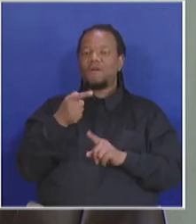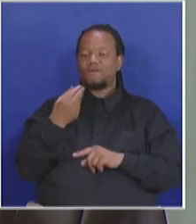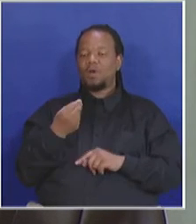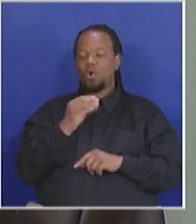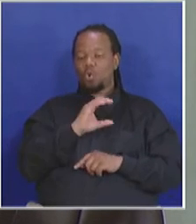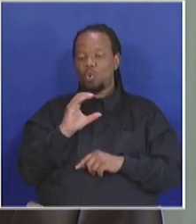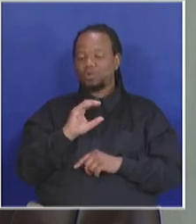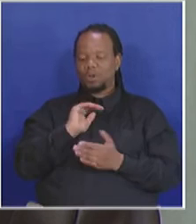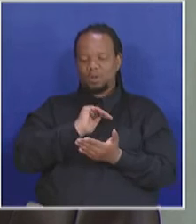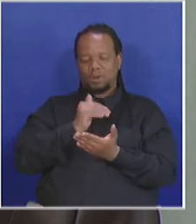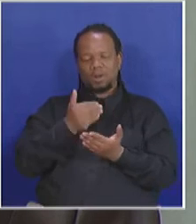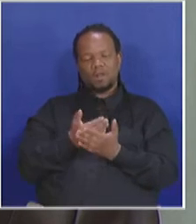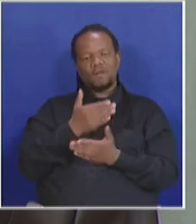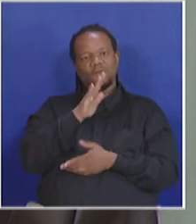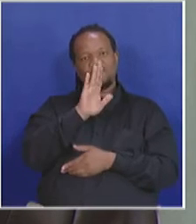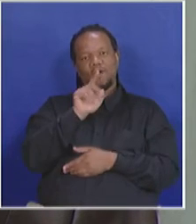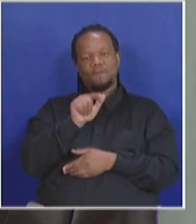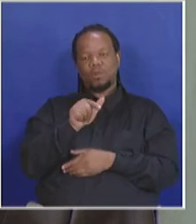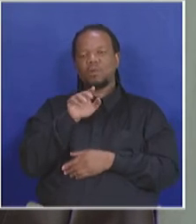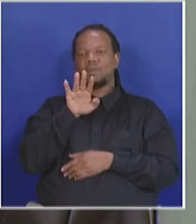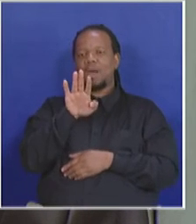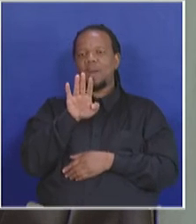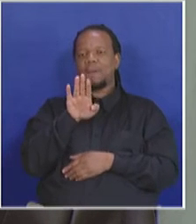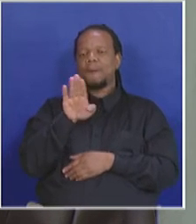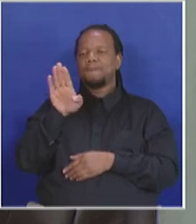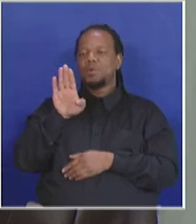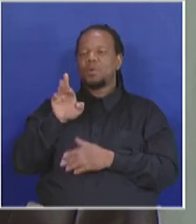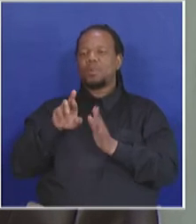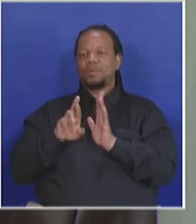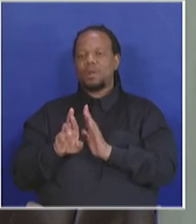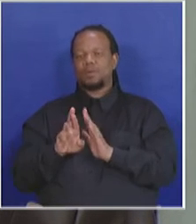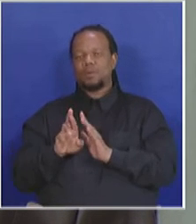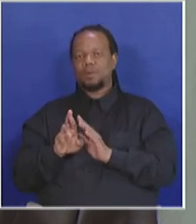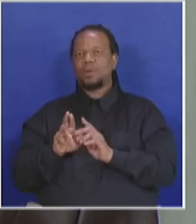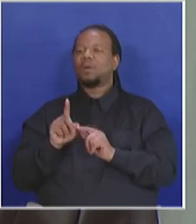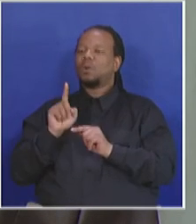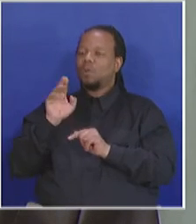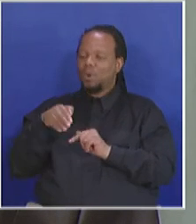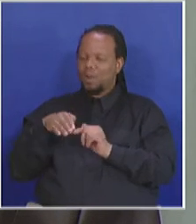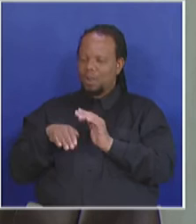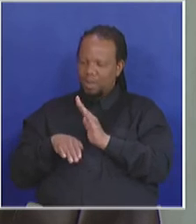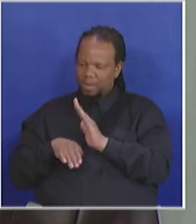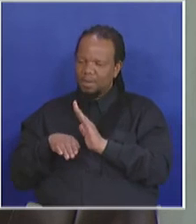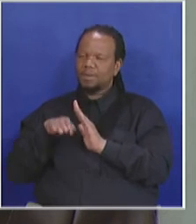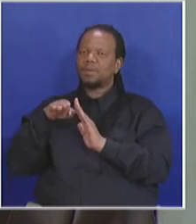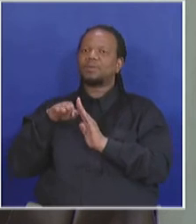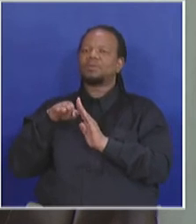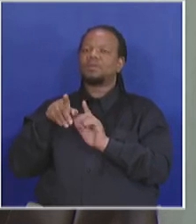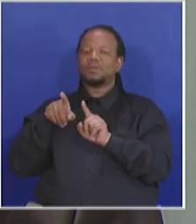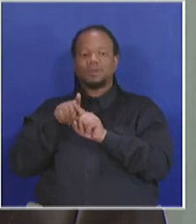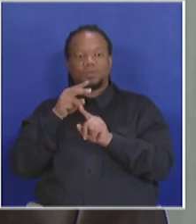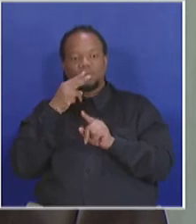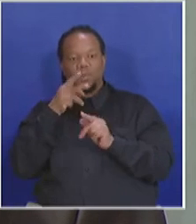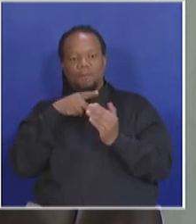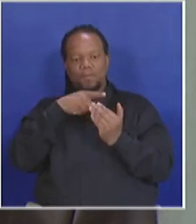to 5.9 billion. And spending had started to increase and progress was also noted on projects.